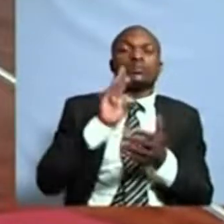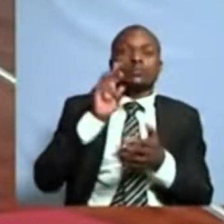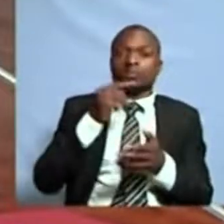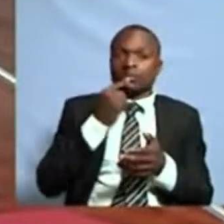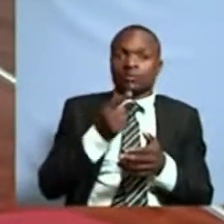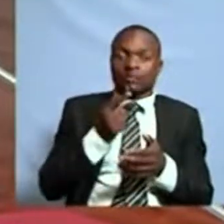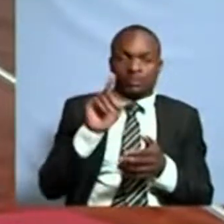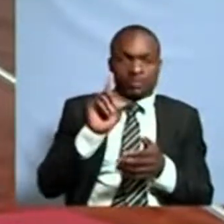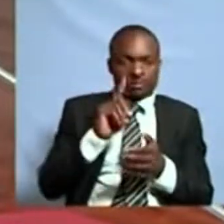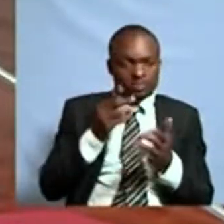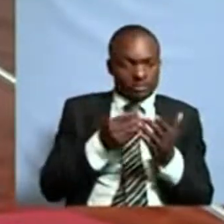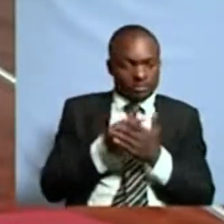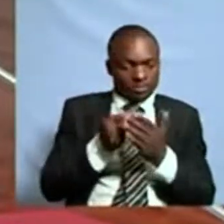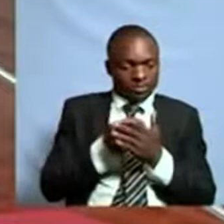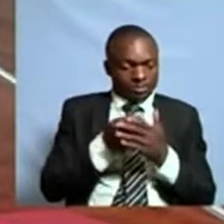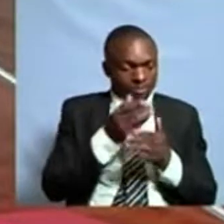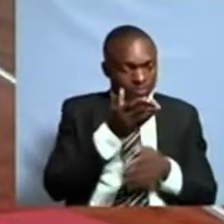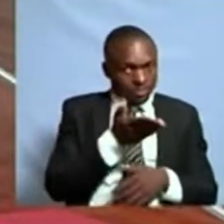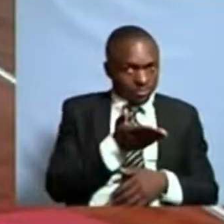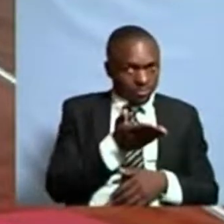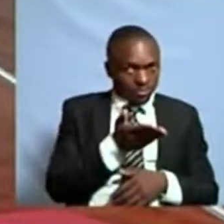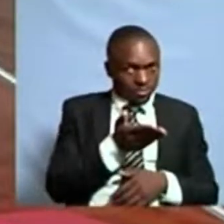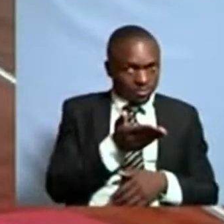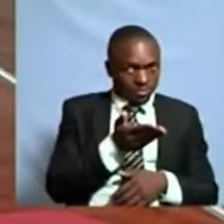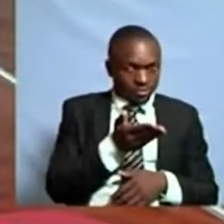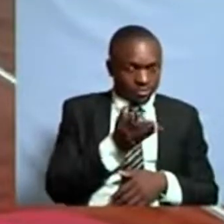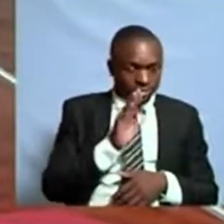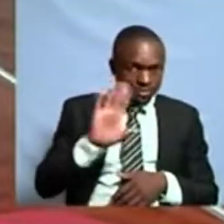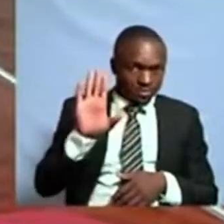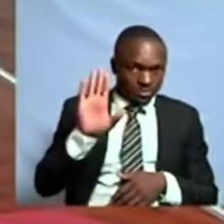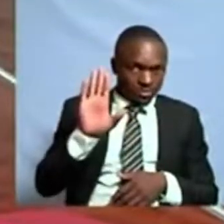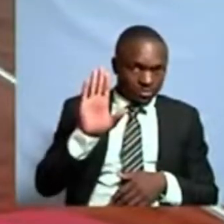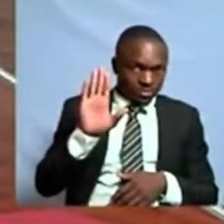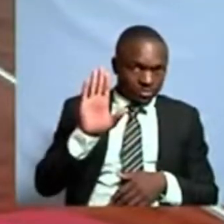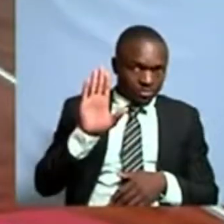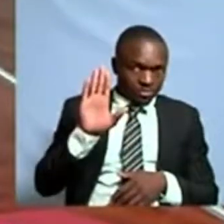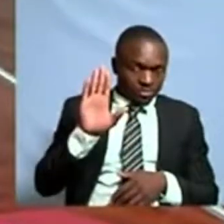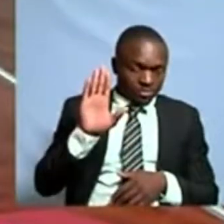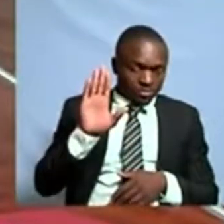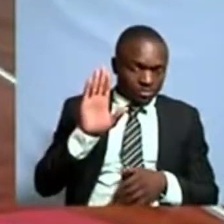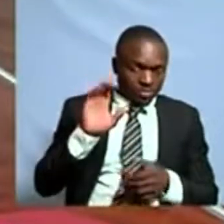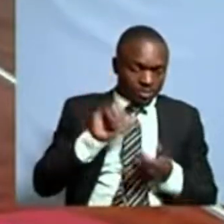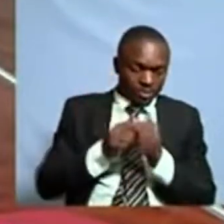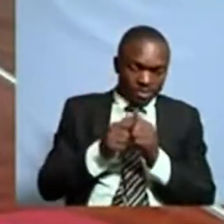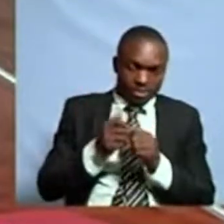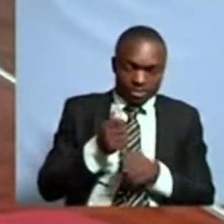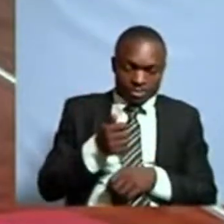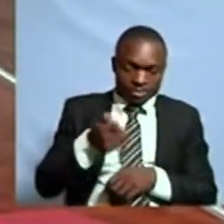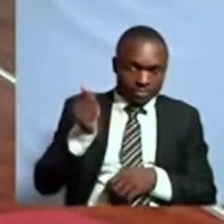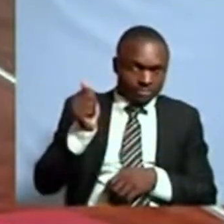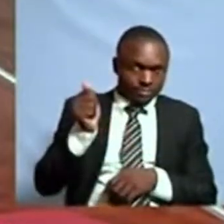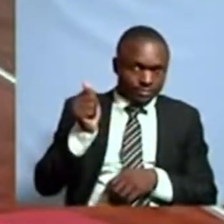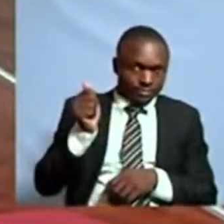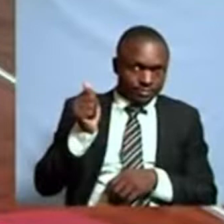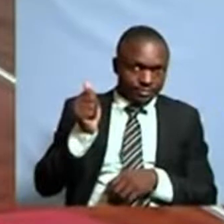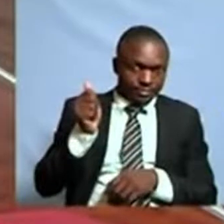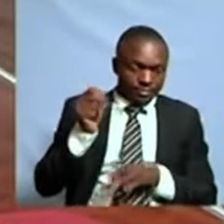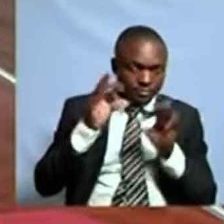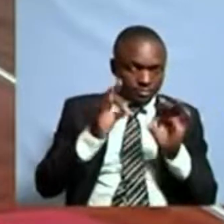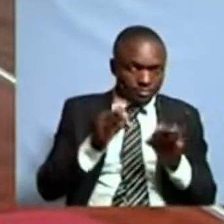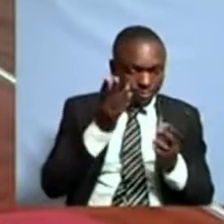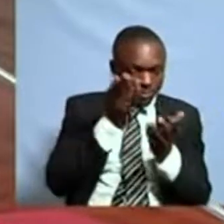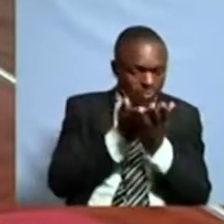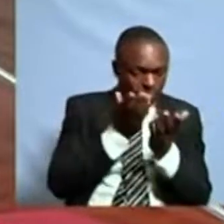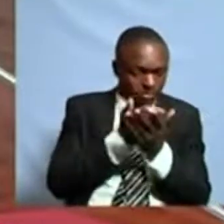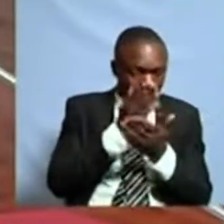where the fund is sitting, its liabilities, its solvency, and then when you are